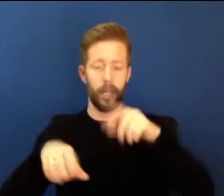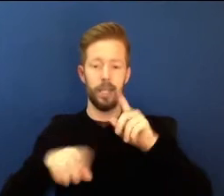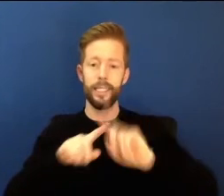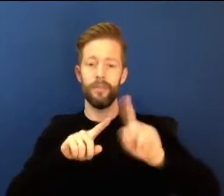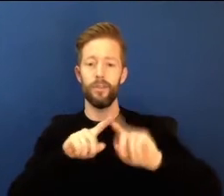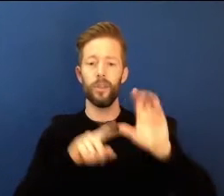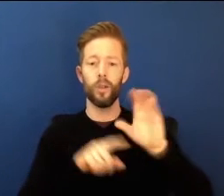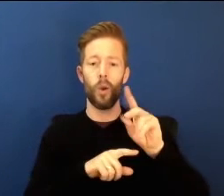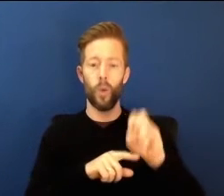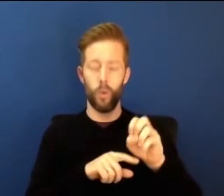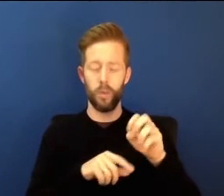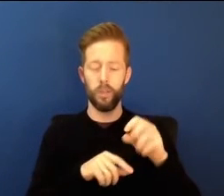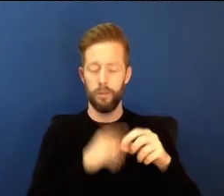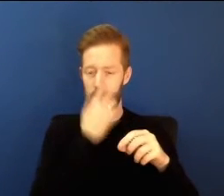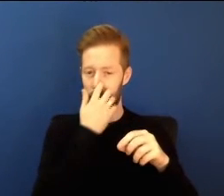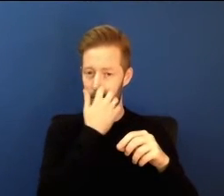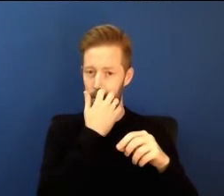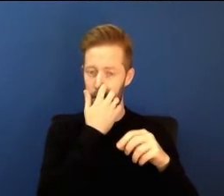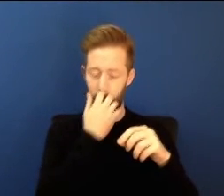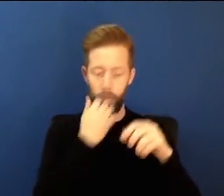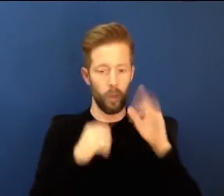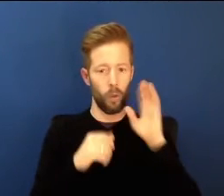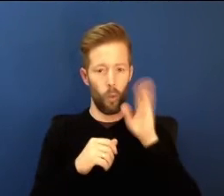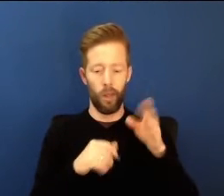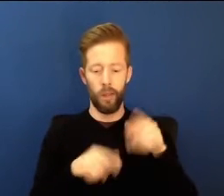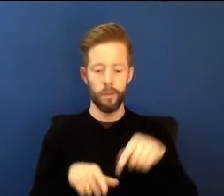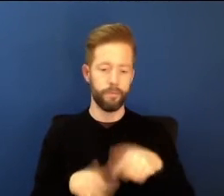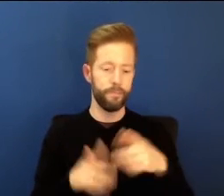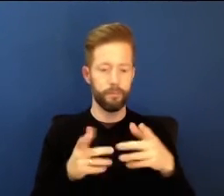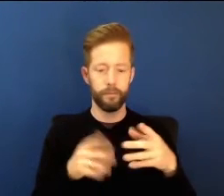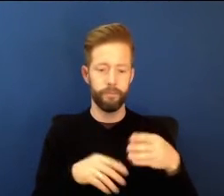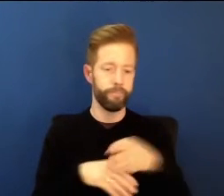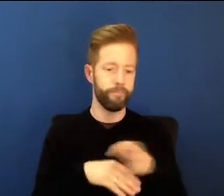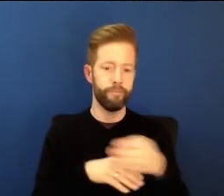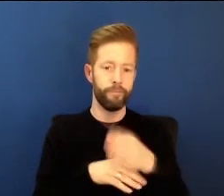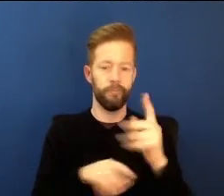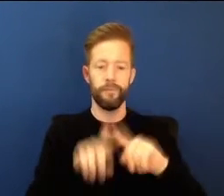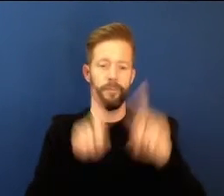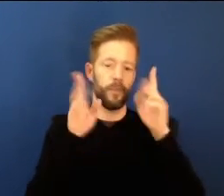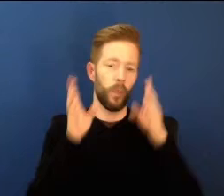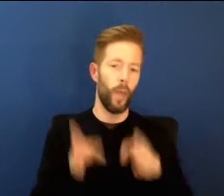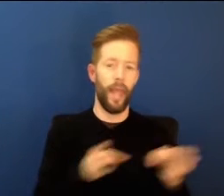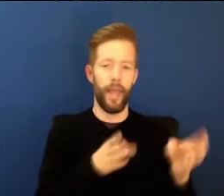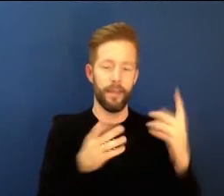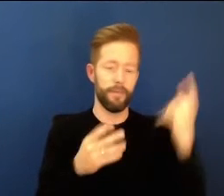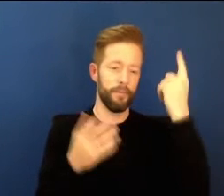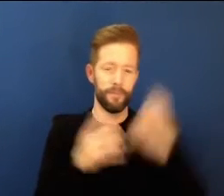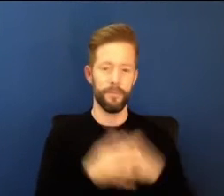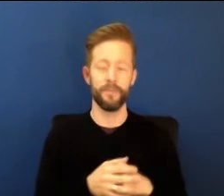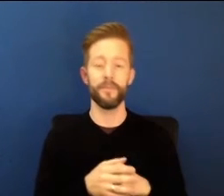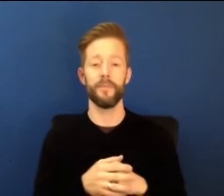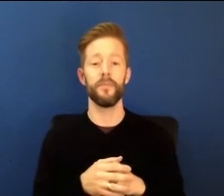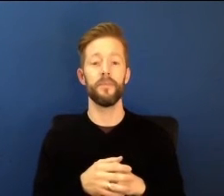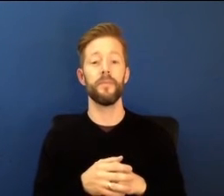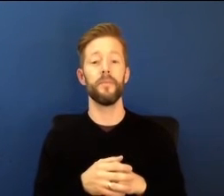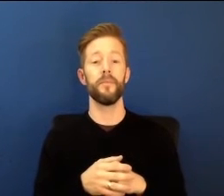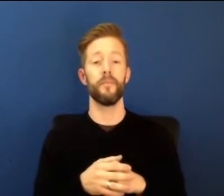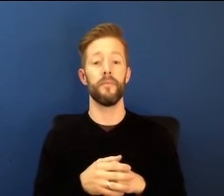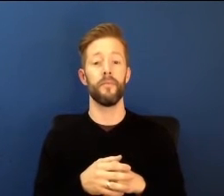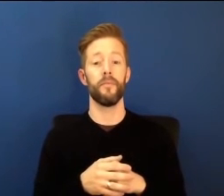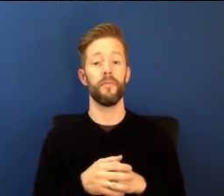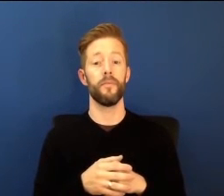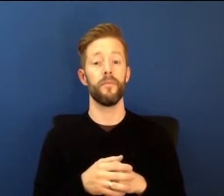the caterpillar do a different activity or pattern or something.